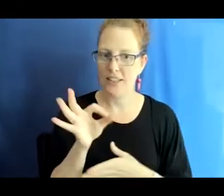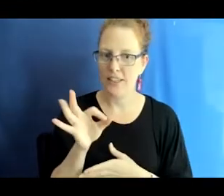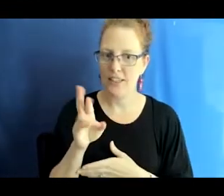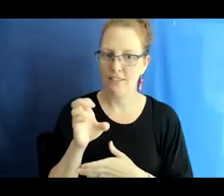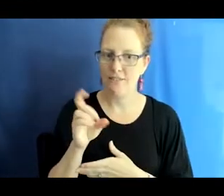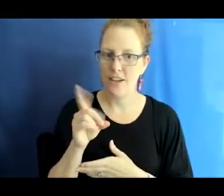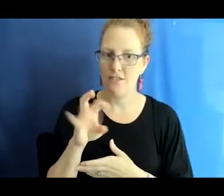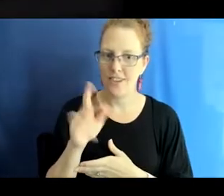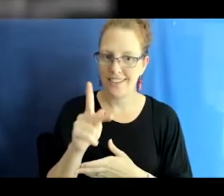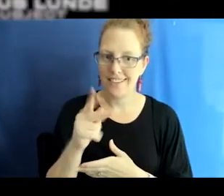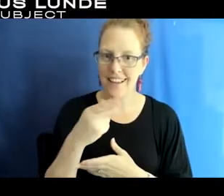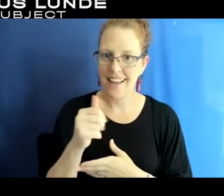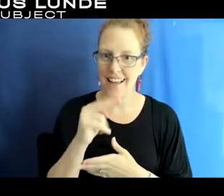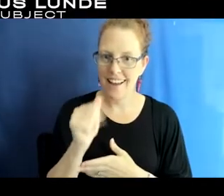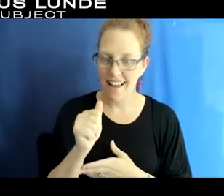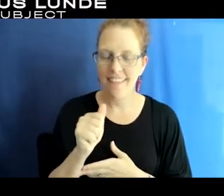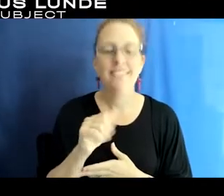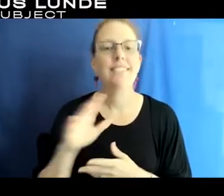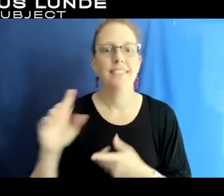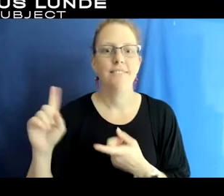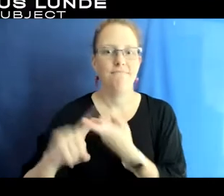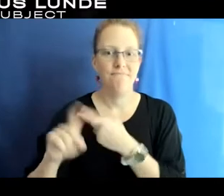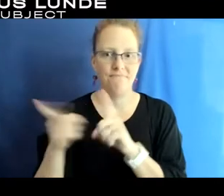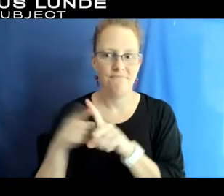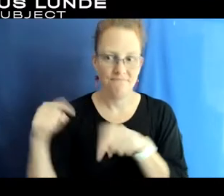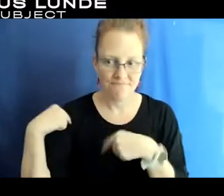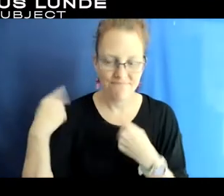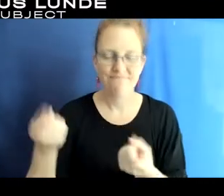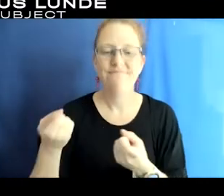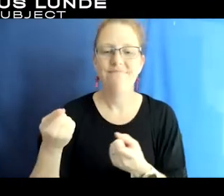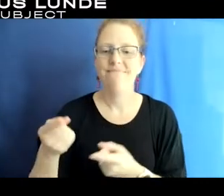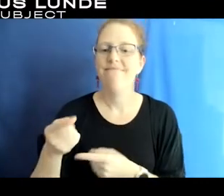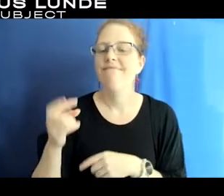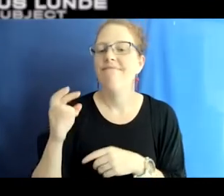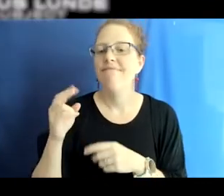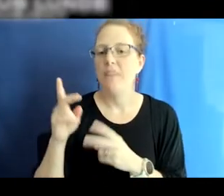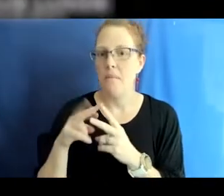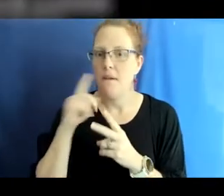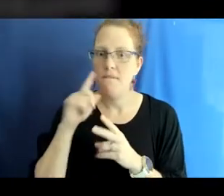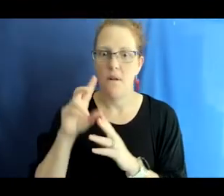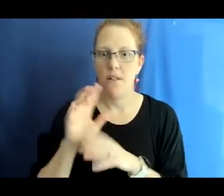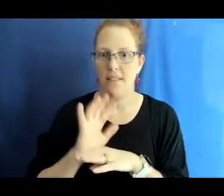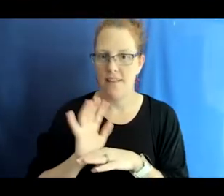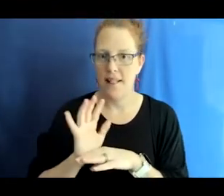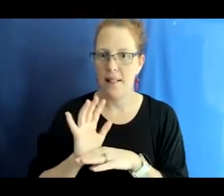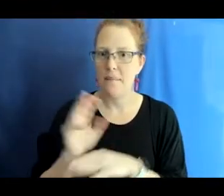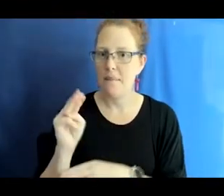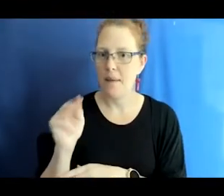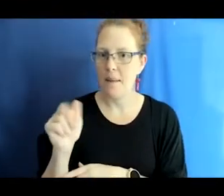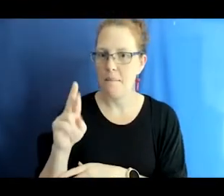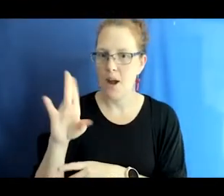friend and creative partner, Marius Lunde, about the making of the unique hybrid doc codename